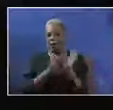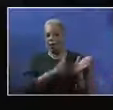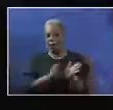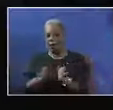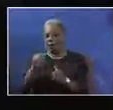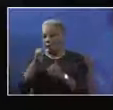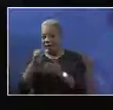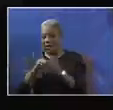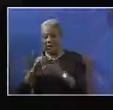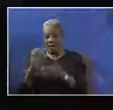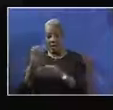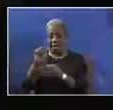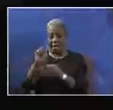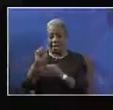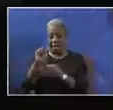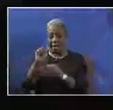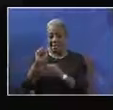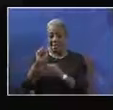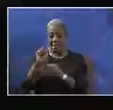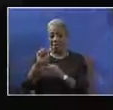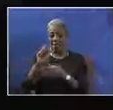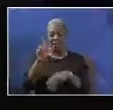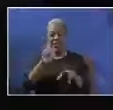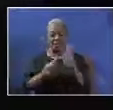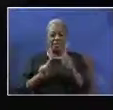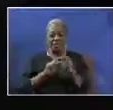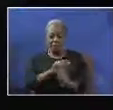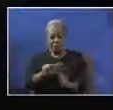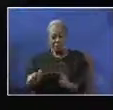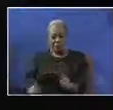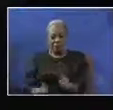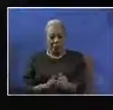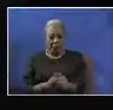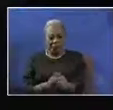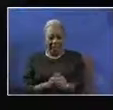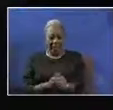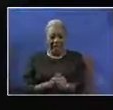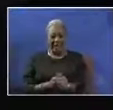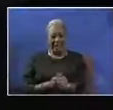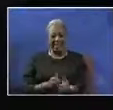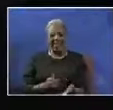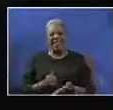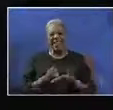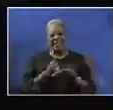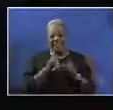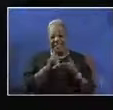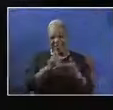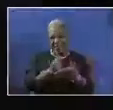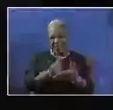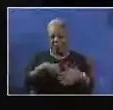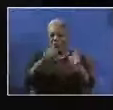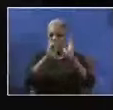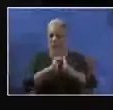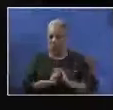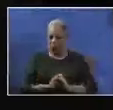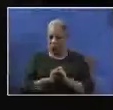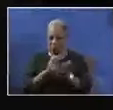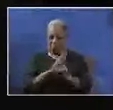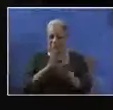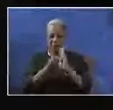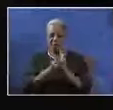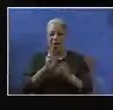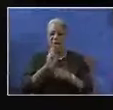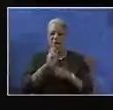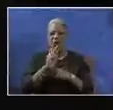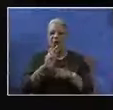see, but also those who are behind the scenes who are making a tremendous difference. And we need to